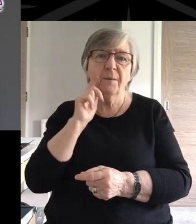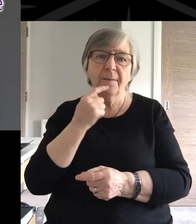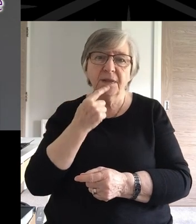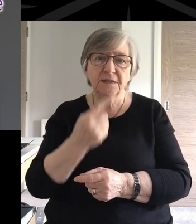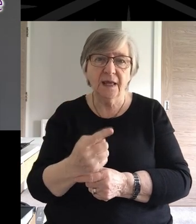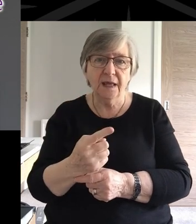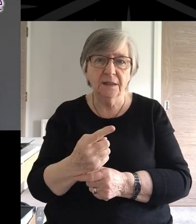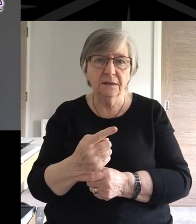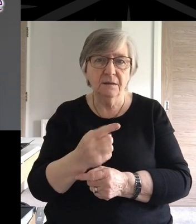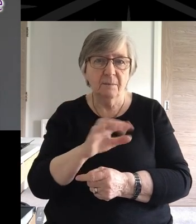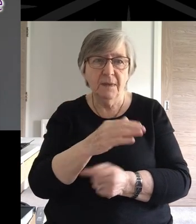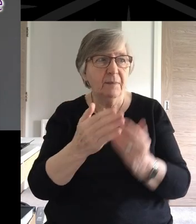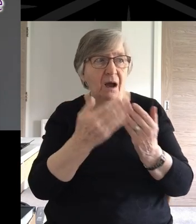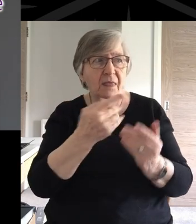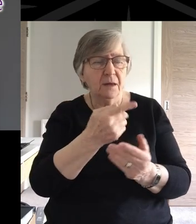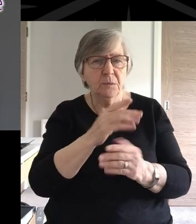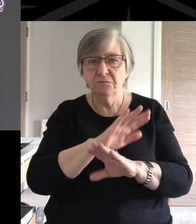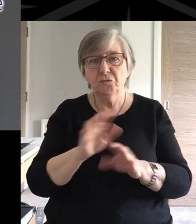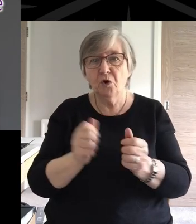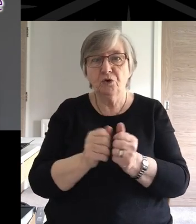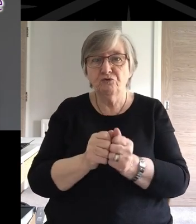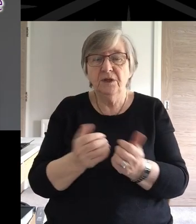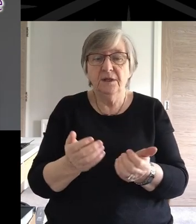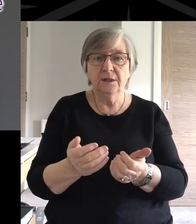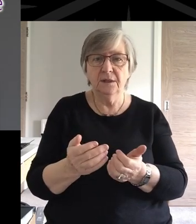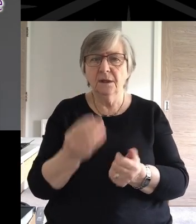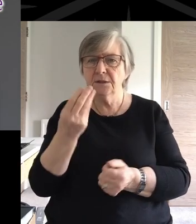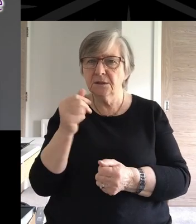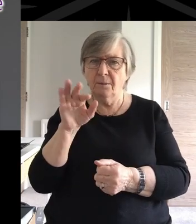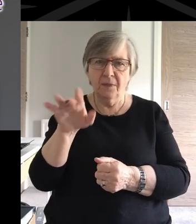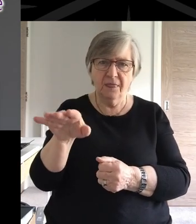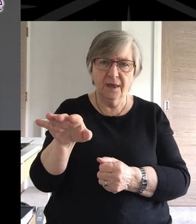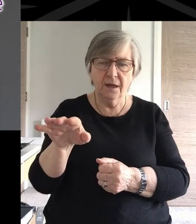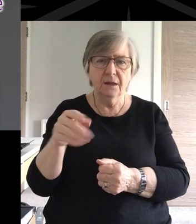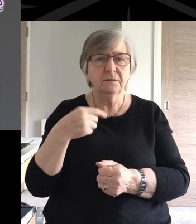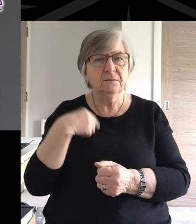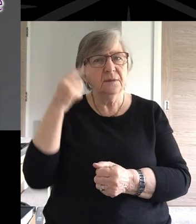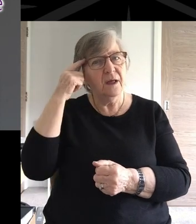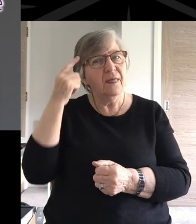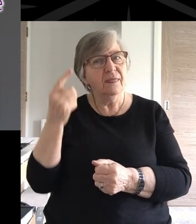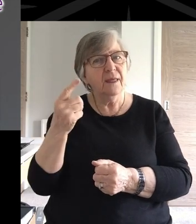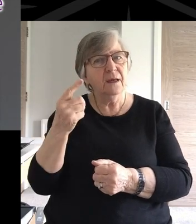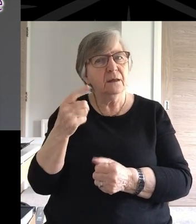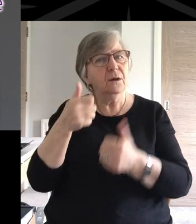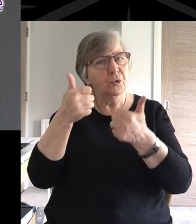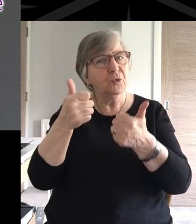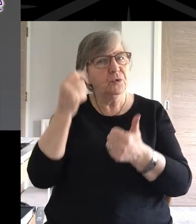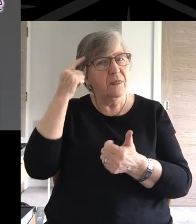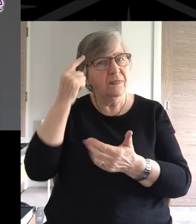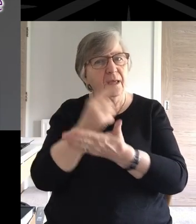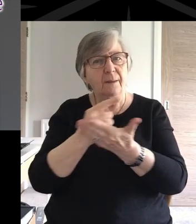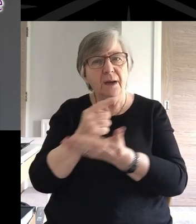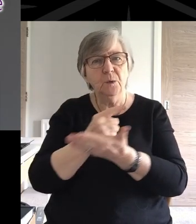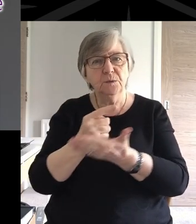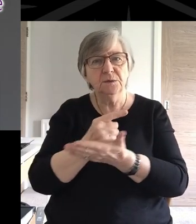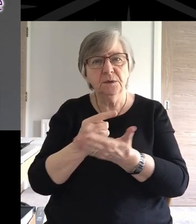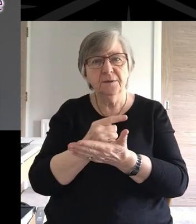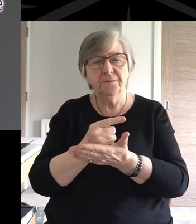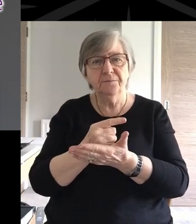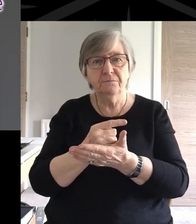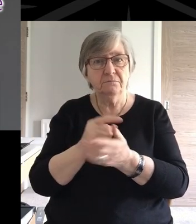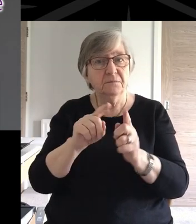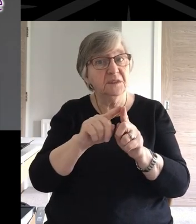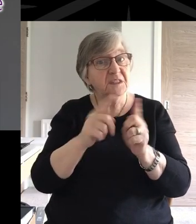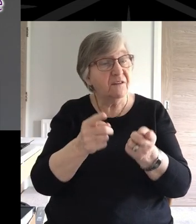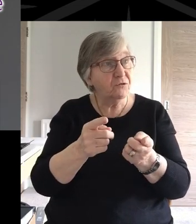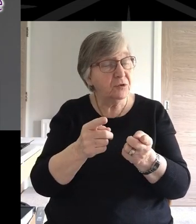associated but maybe others didn't. And there's some that are in there that I think are good to reflect on. Different,